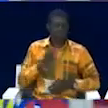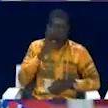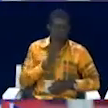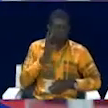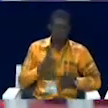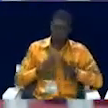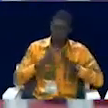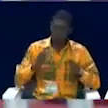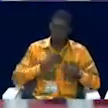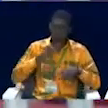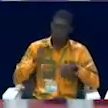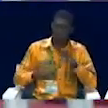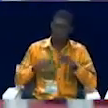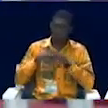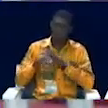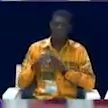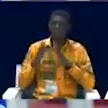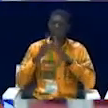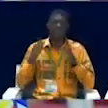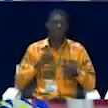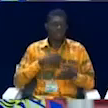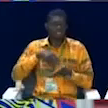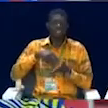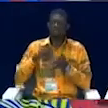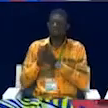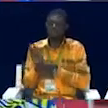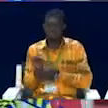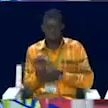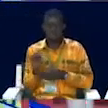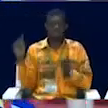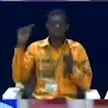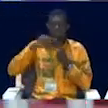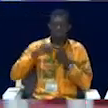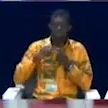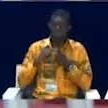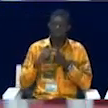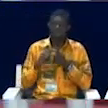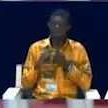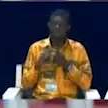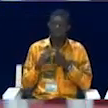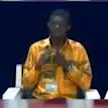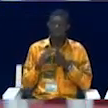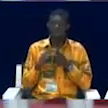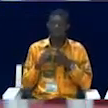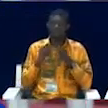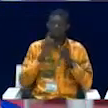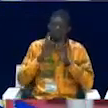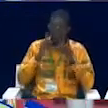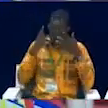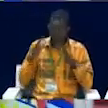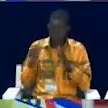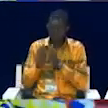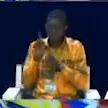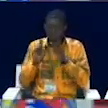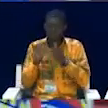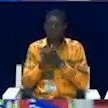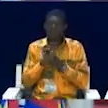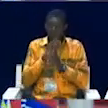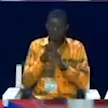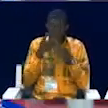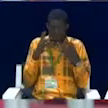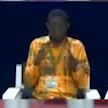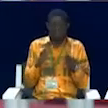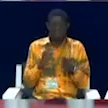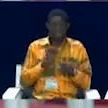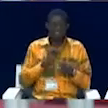wa duro mi o le wonu ile lo mo duro ti won titi won fi ba won ti won ba soro tan igba ti won soro tan mo